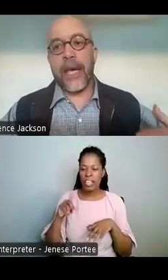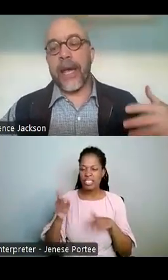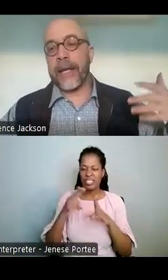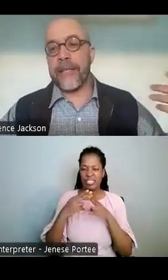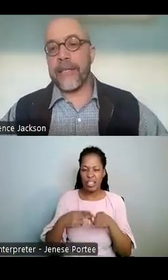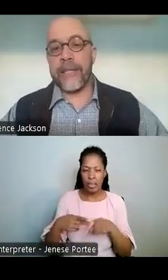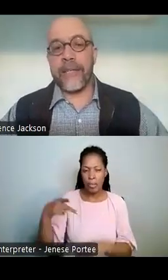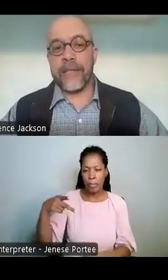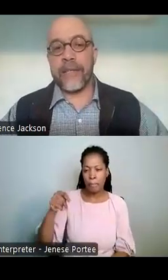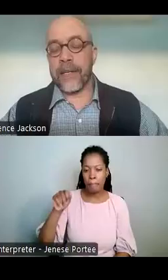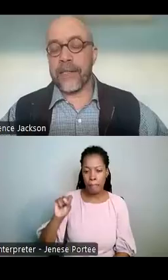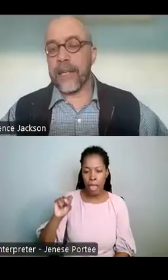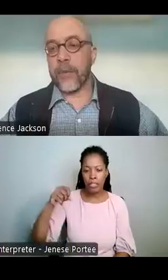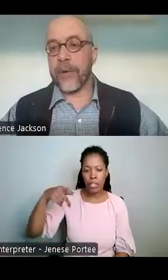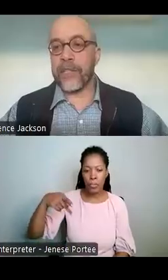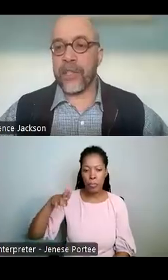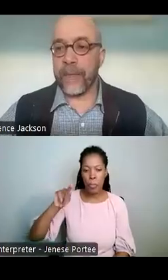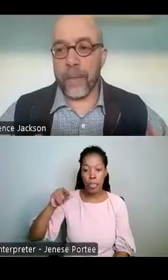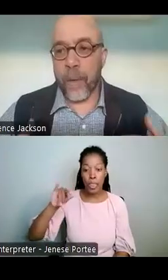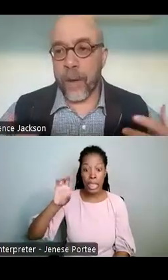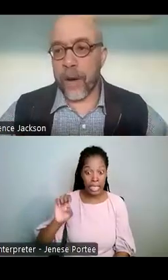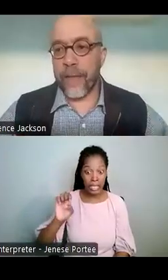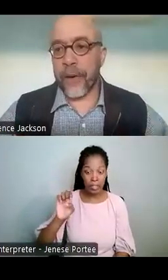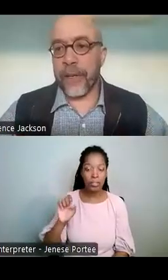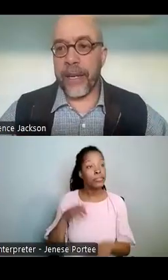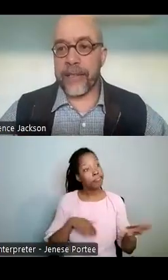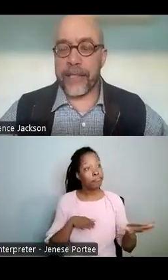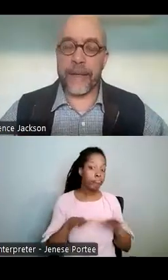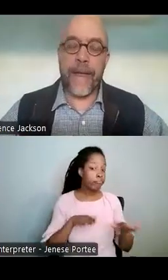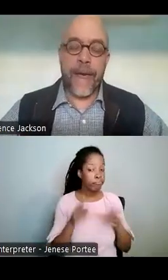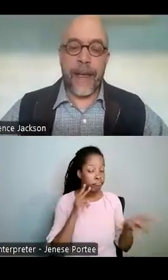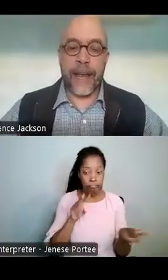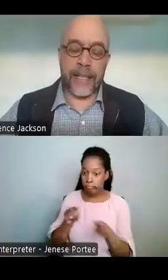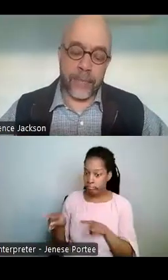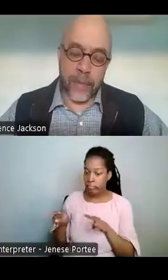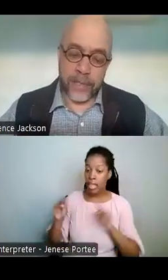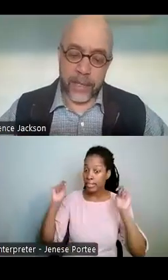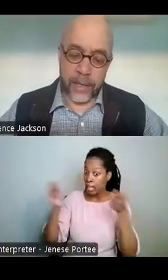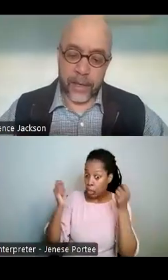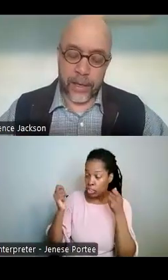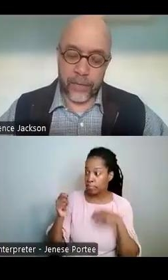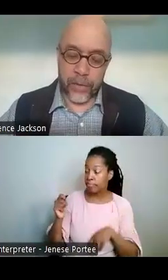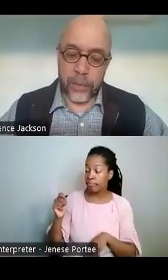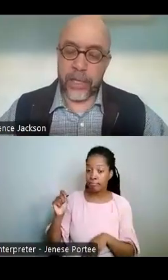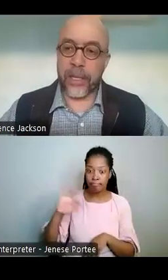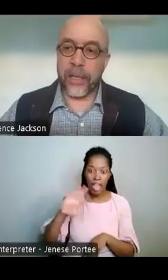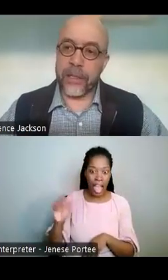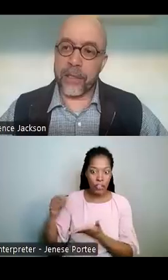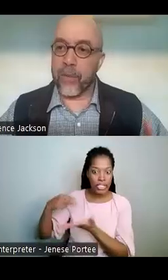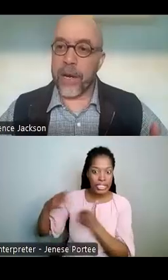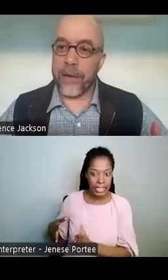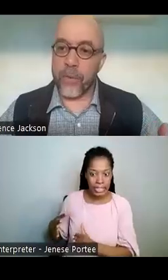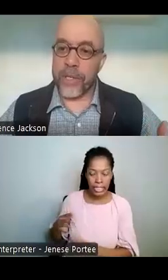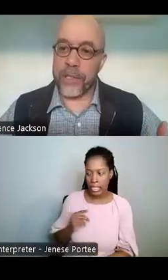Publique, and he sees a celebration, African dancing, and he makes a really